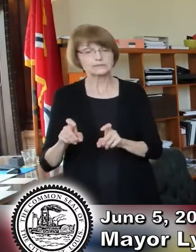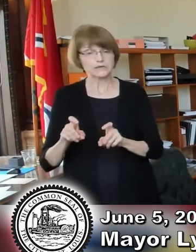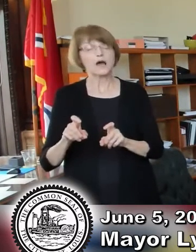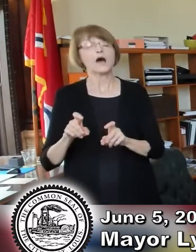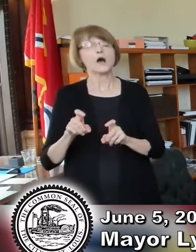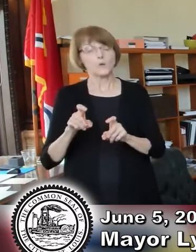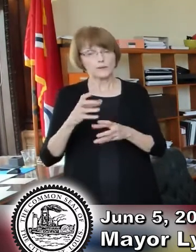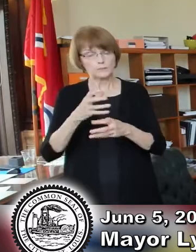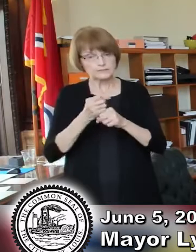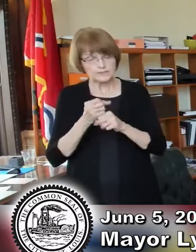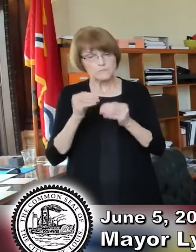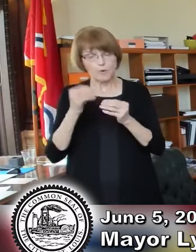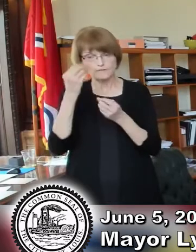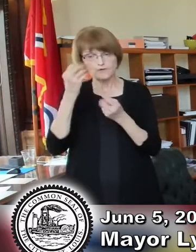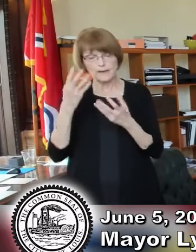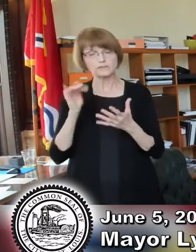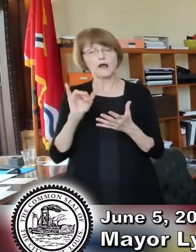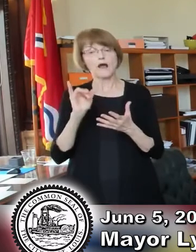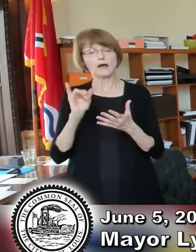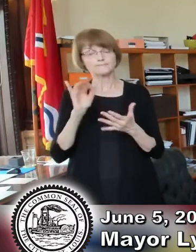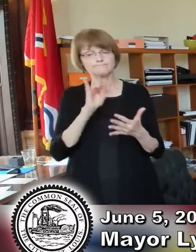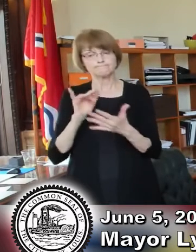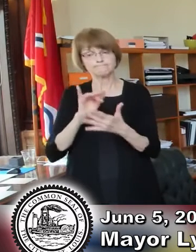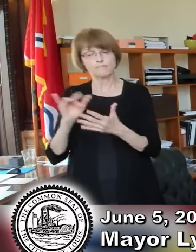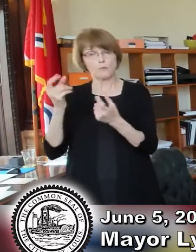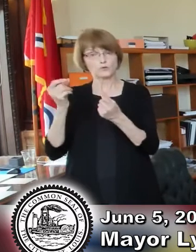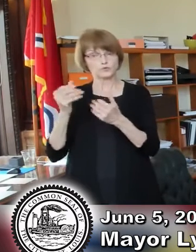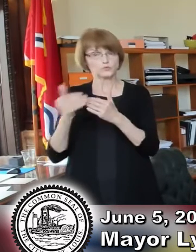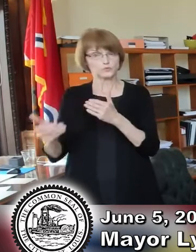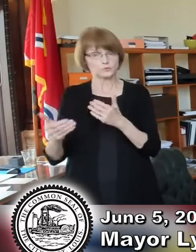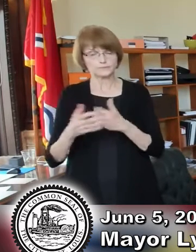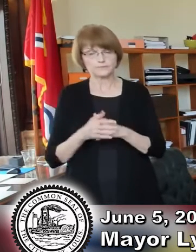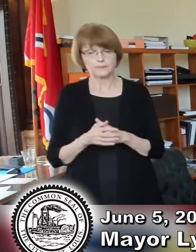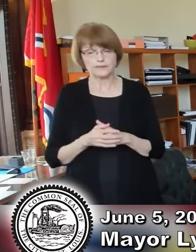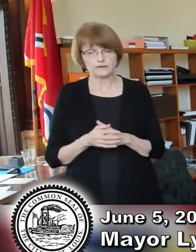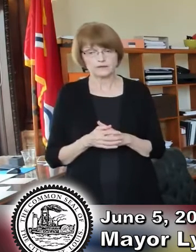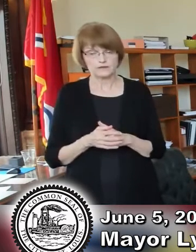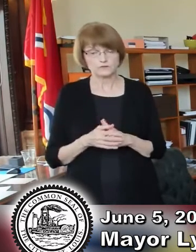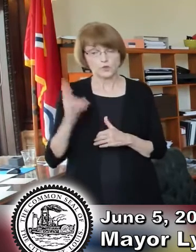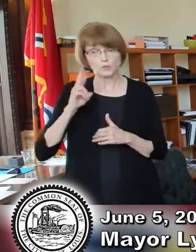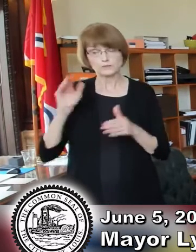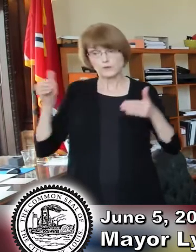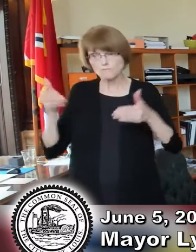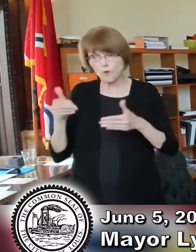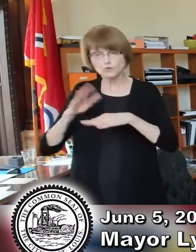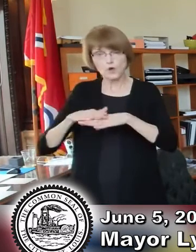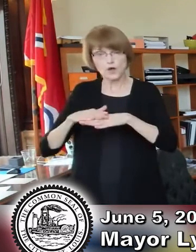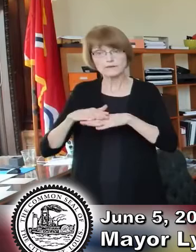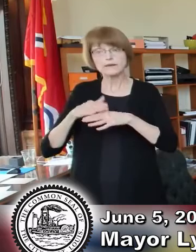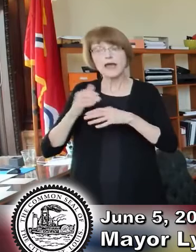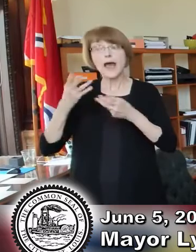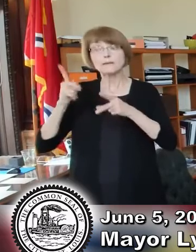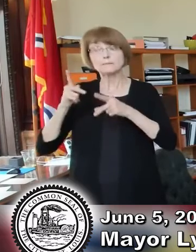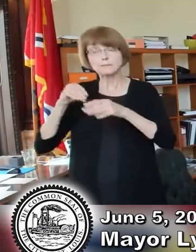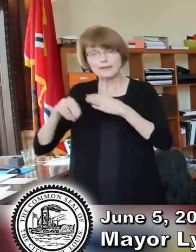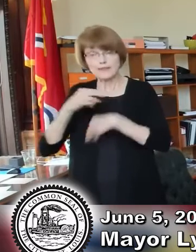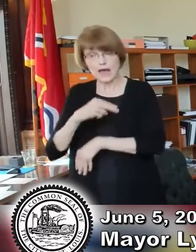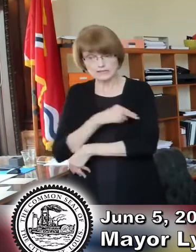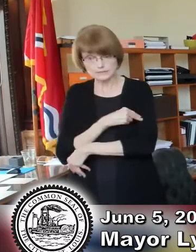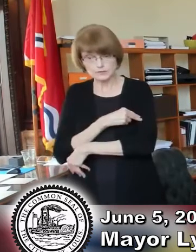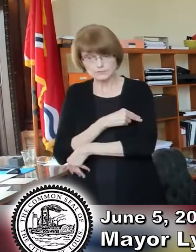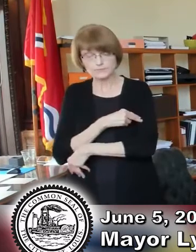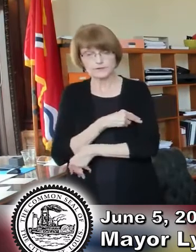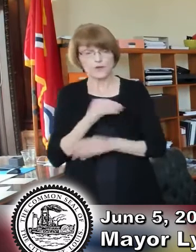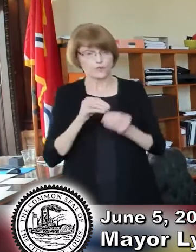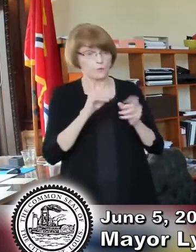curve. The reason that we are looking so closely at hospitalizations is that the more testing you do,